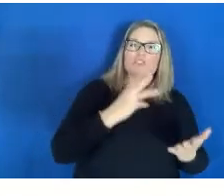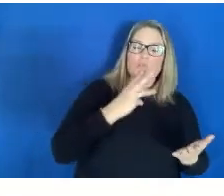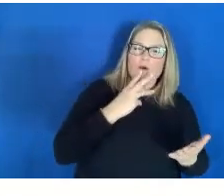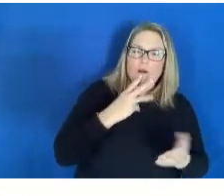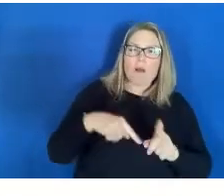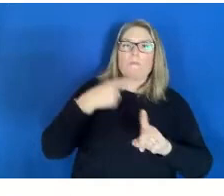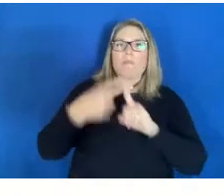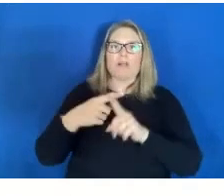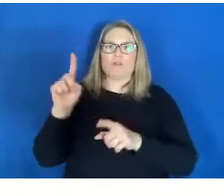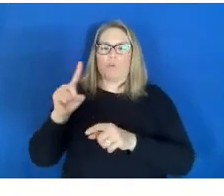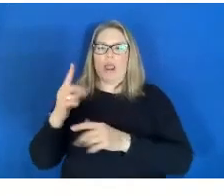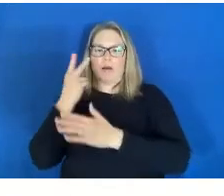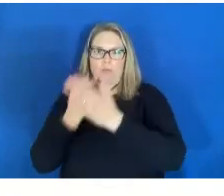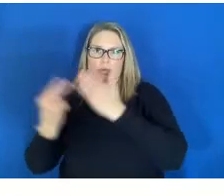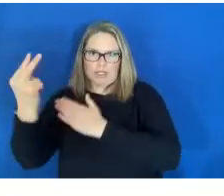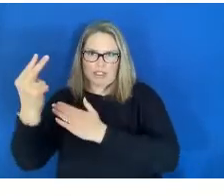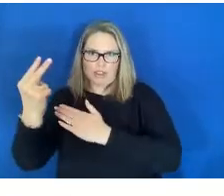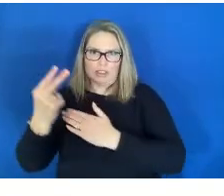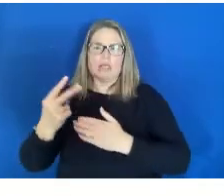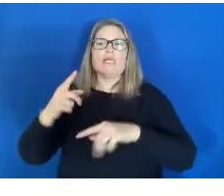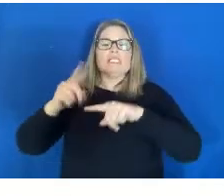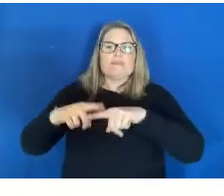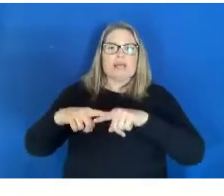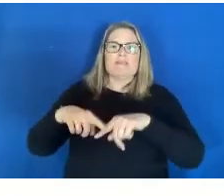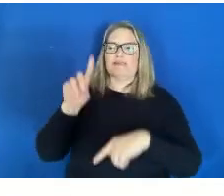the time.